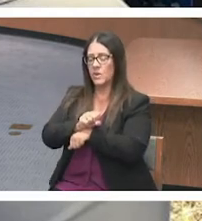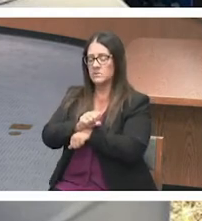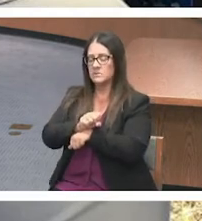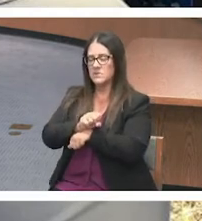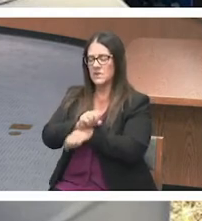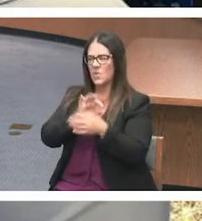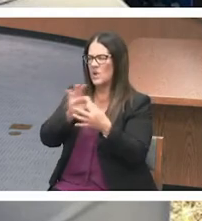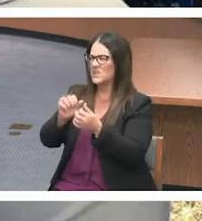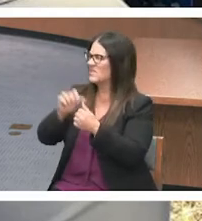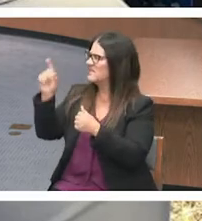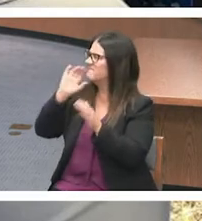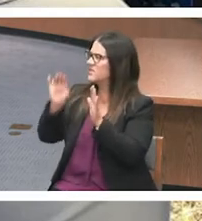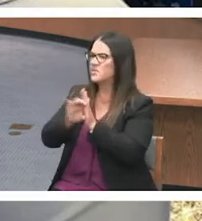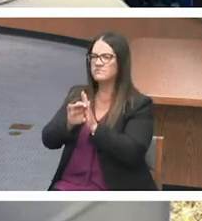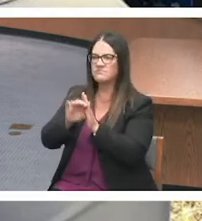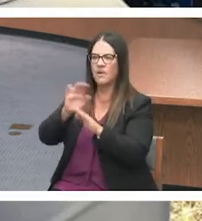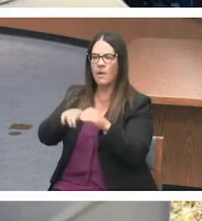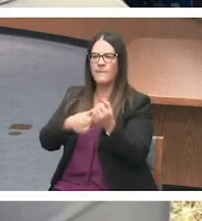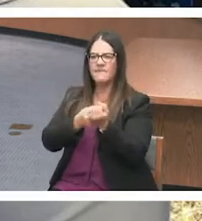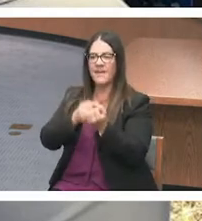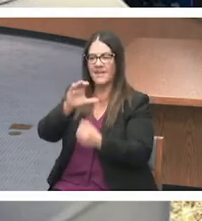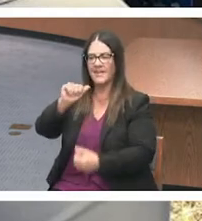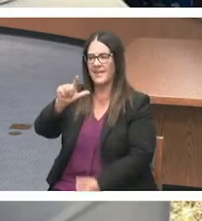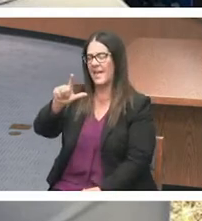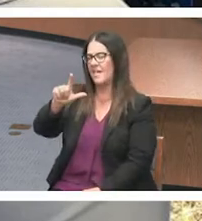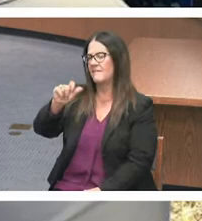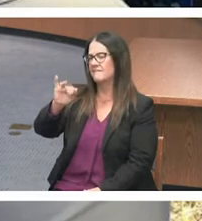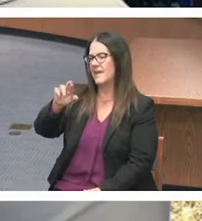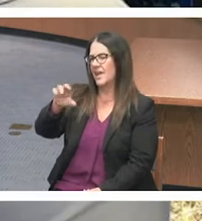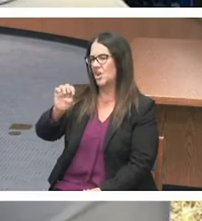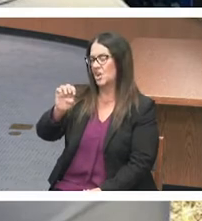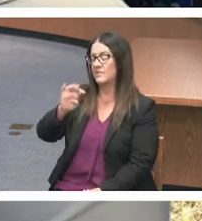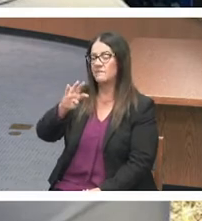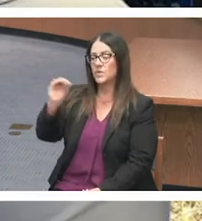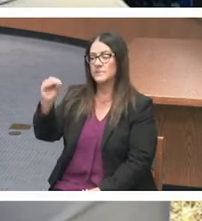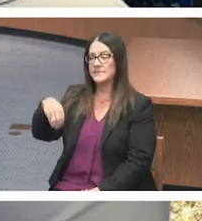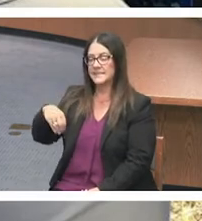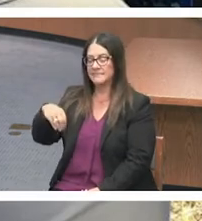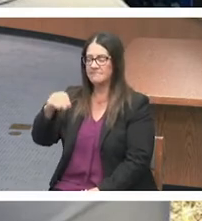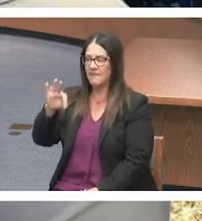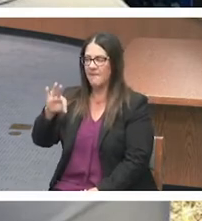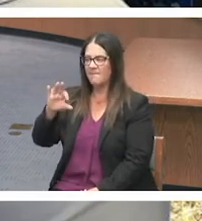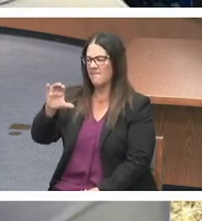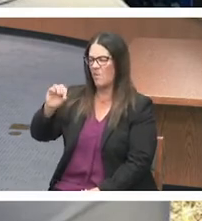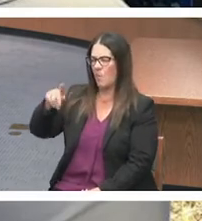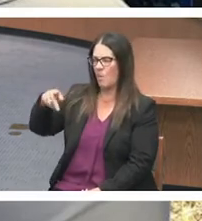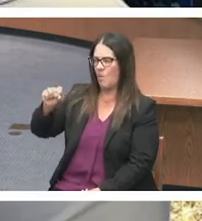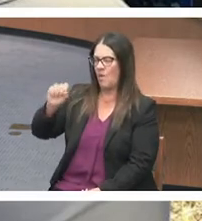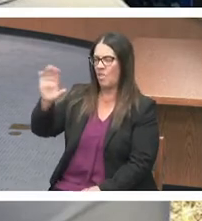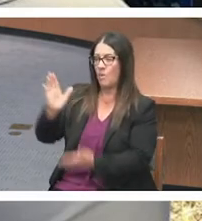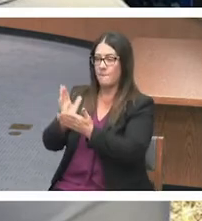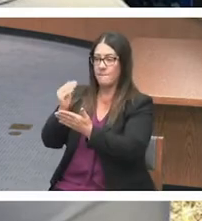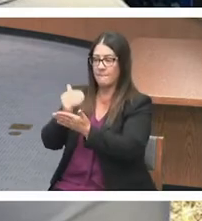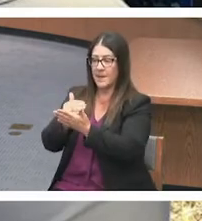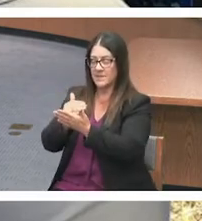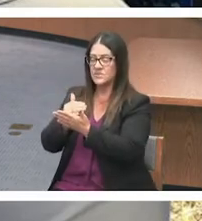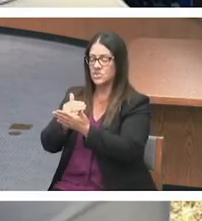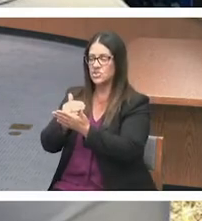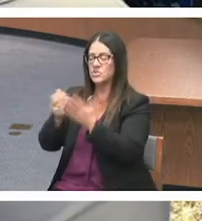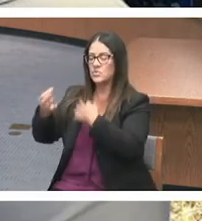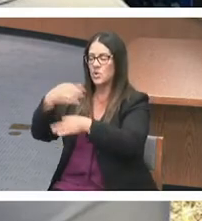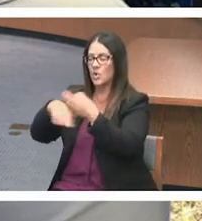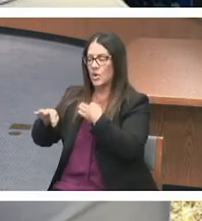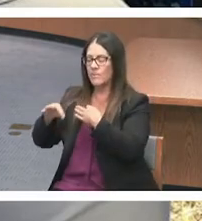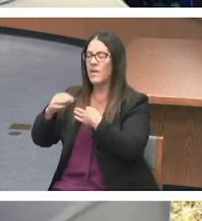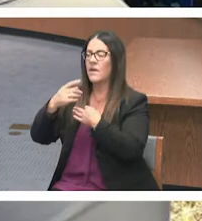of this photo on behalf of CAL FIRE. So about 40% of the Corps' budget is actually recouped by doing